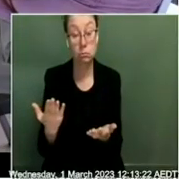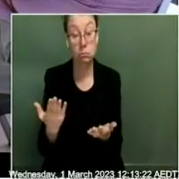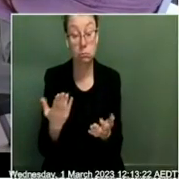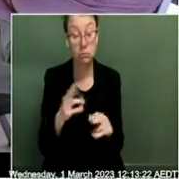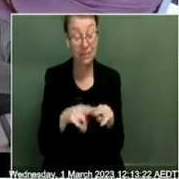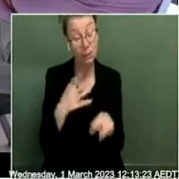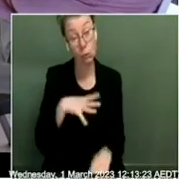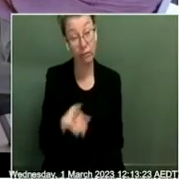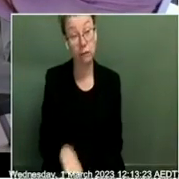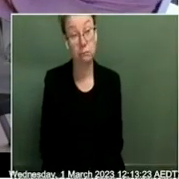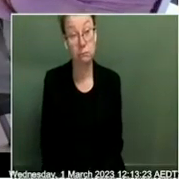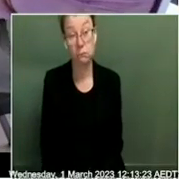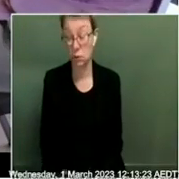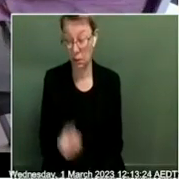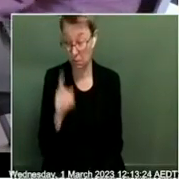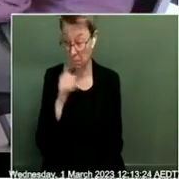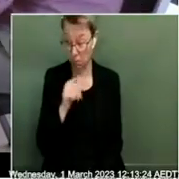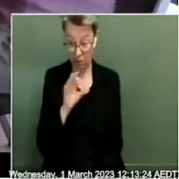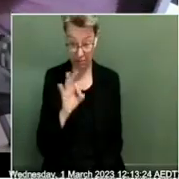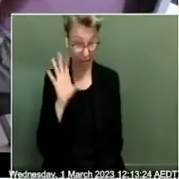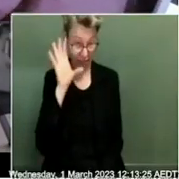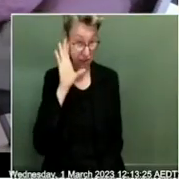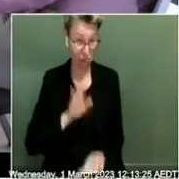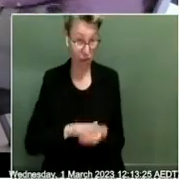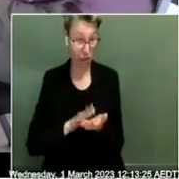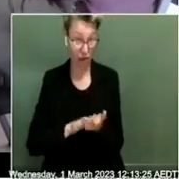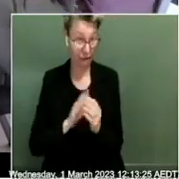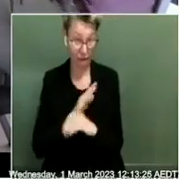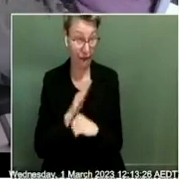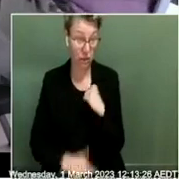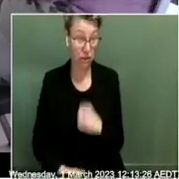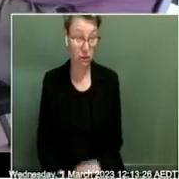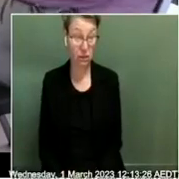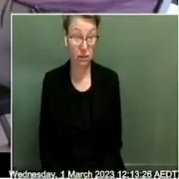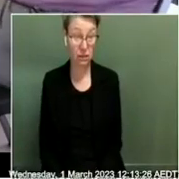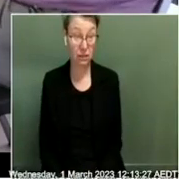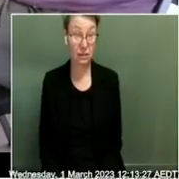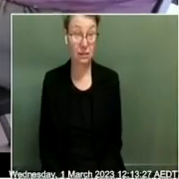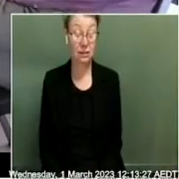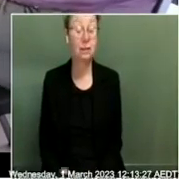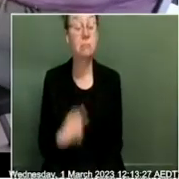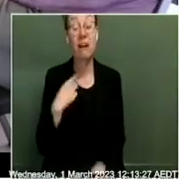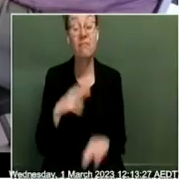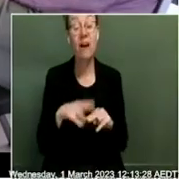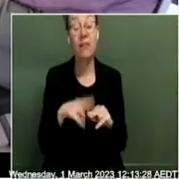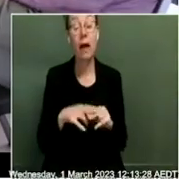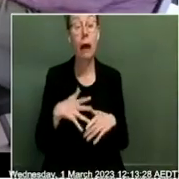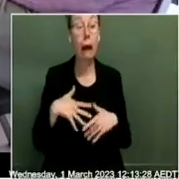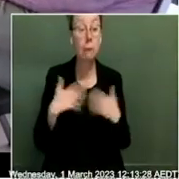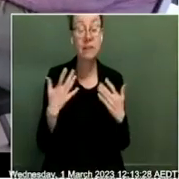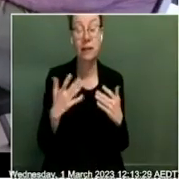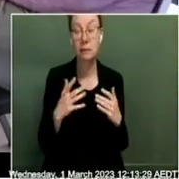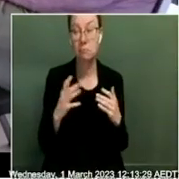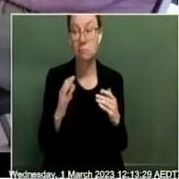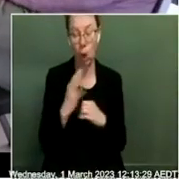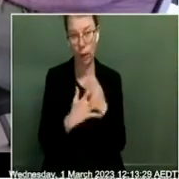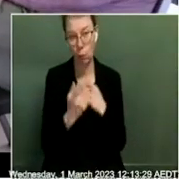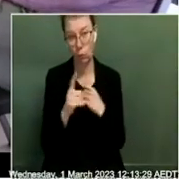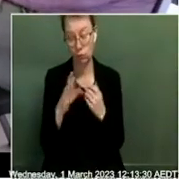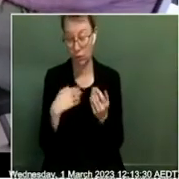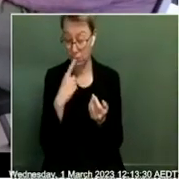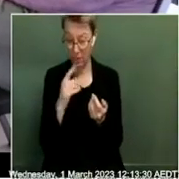what... The only thing I ever saw Dad upset about was, what about your mother? No one knows what happened to her. And he was very angry.